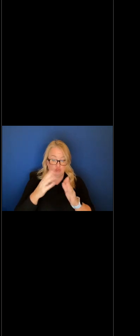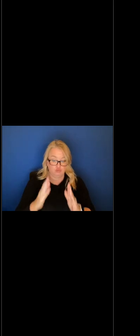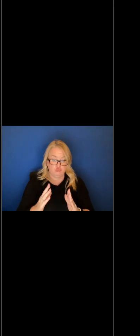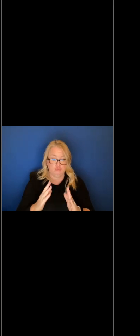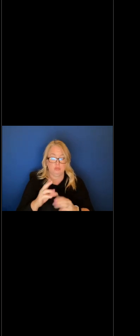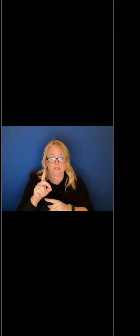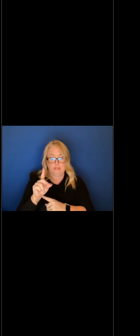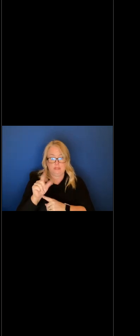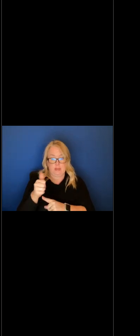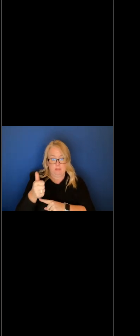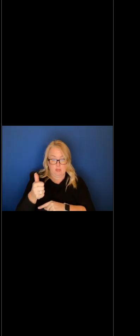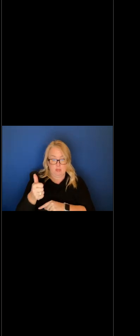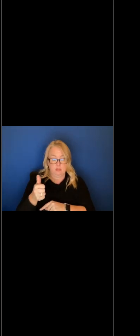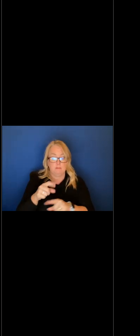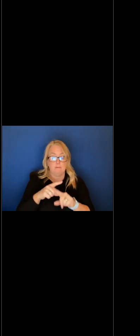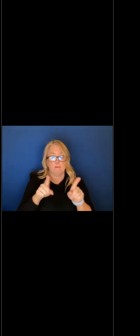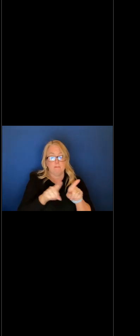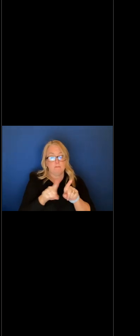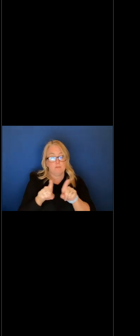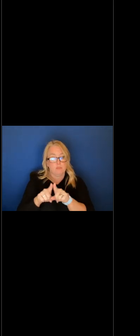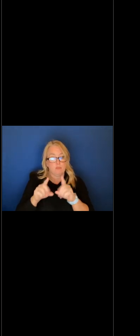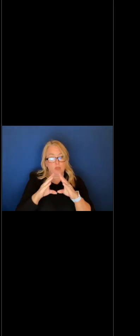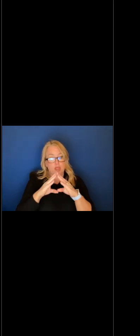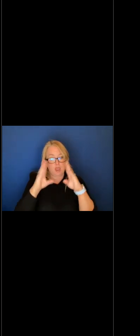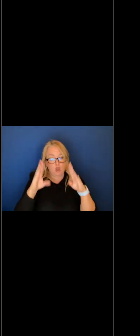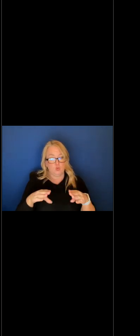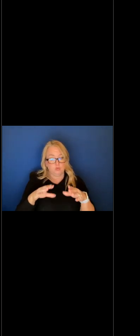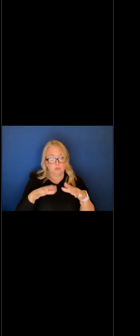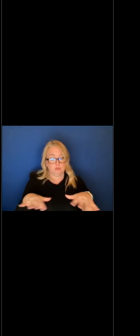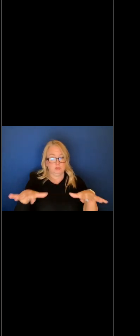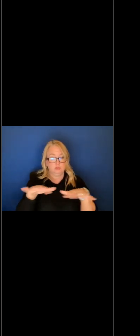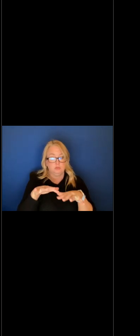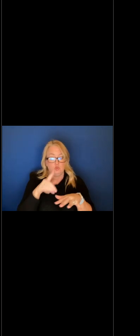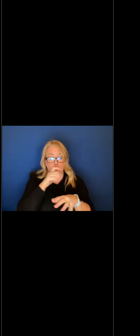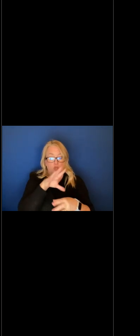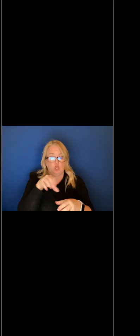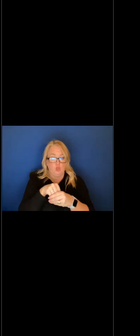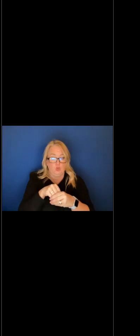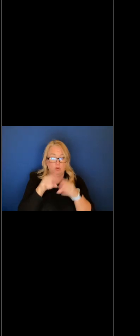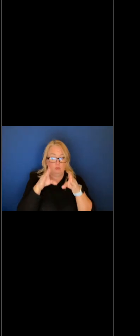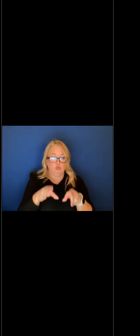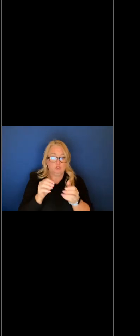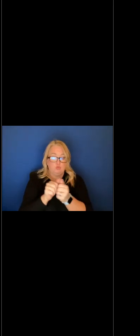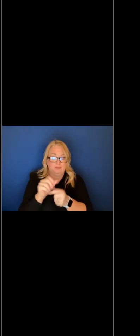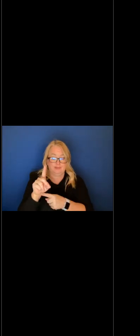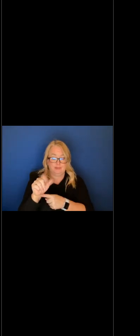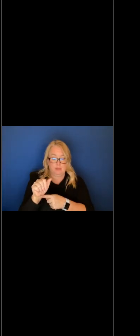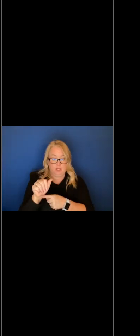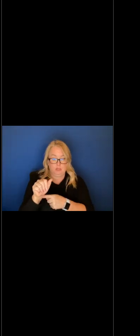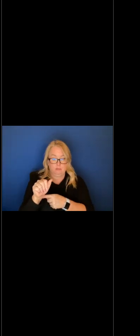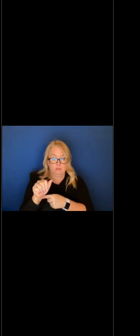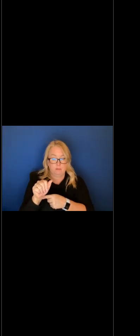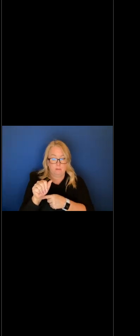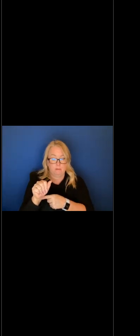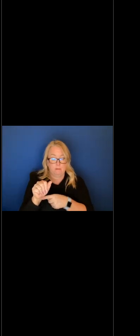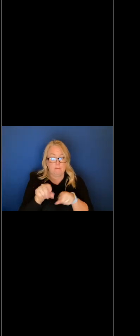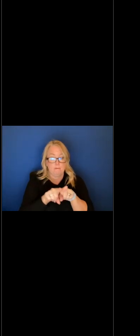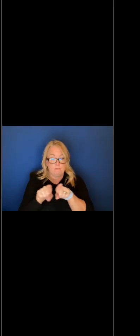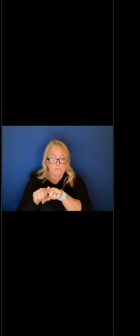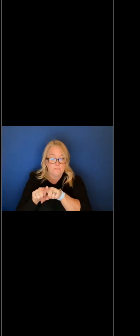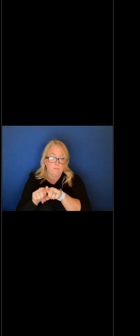are disabled, but also households that include a person with a disability